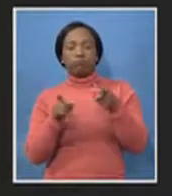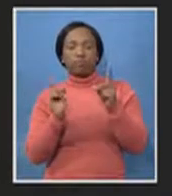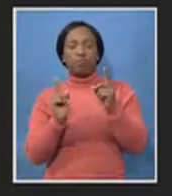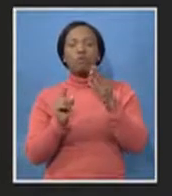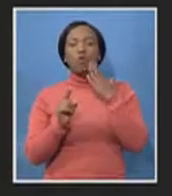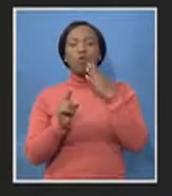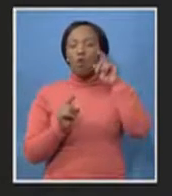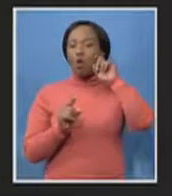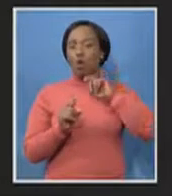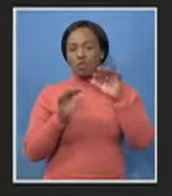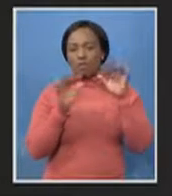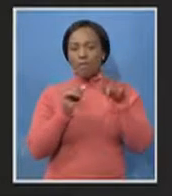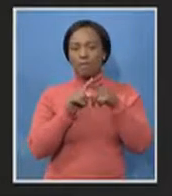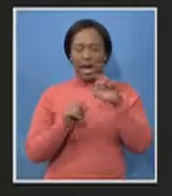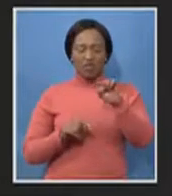one potential factor.